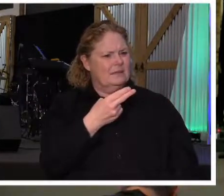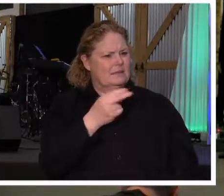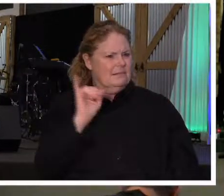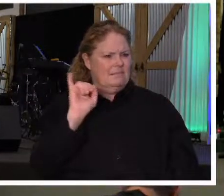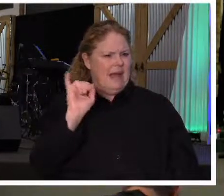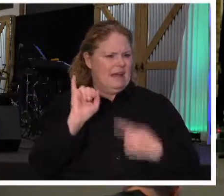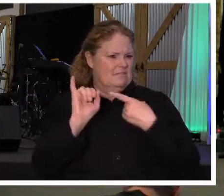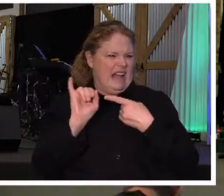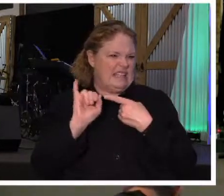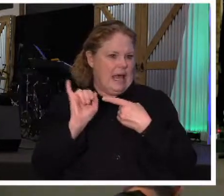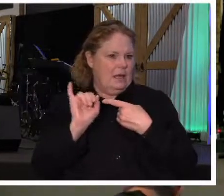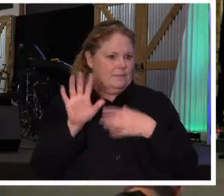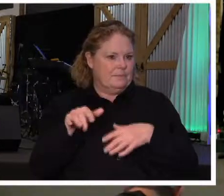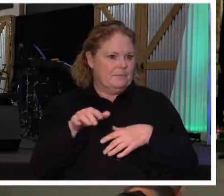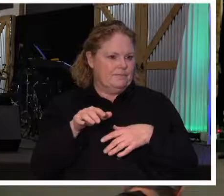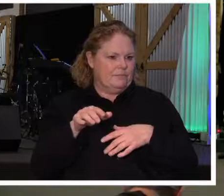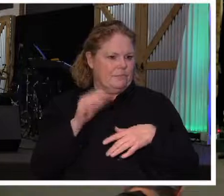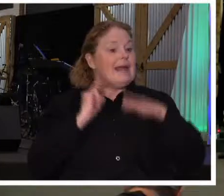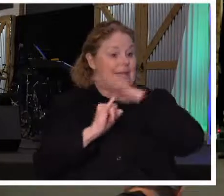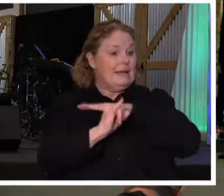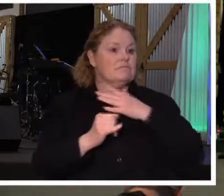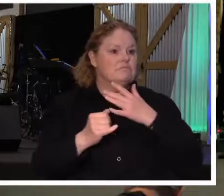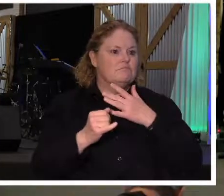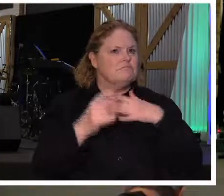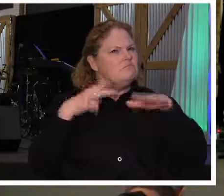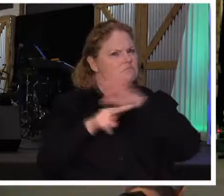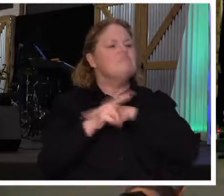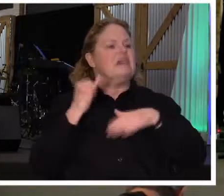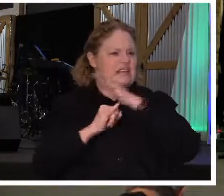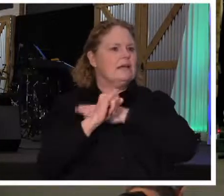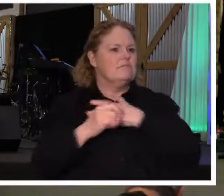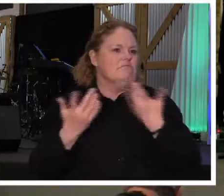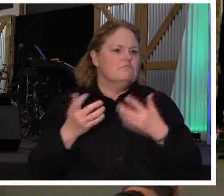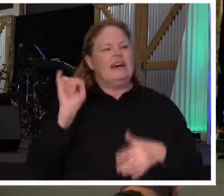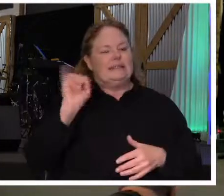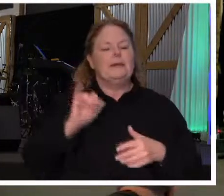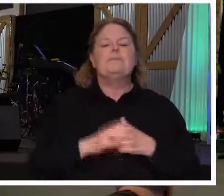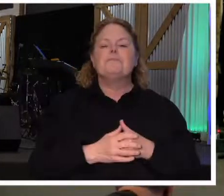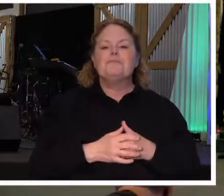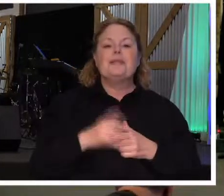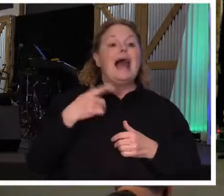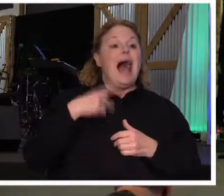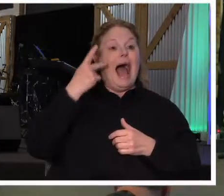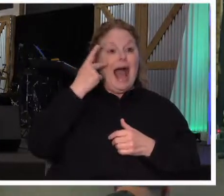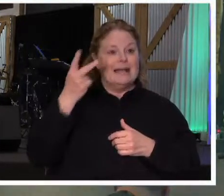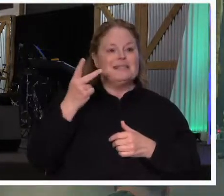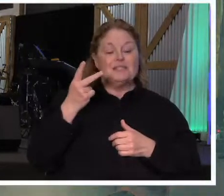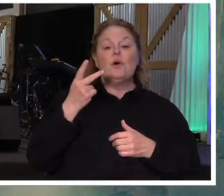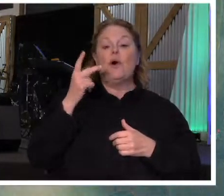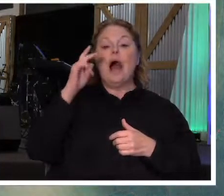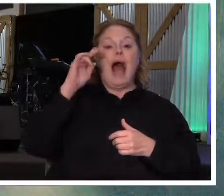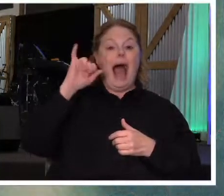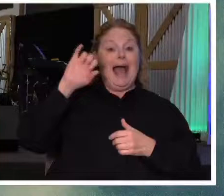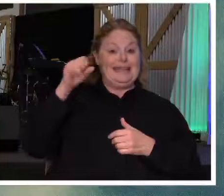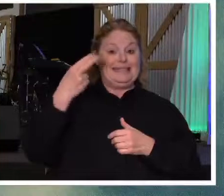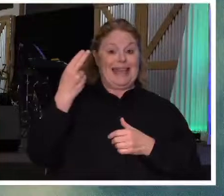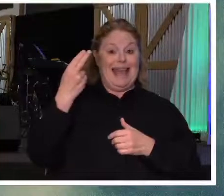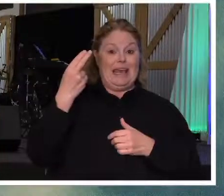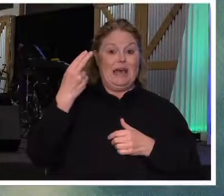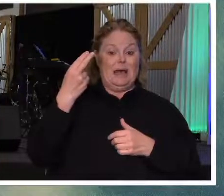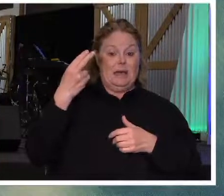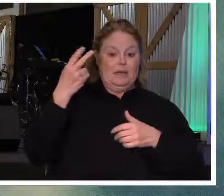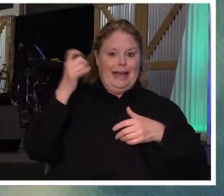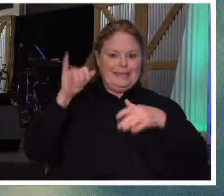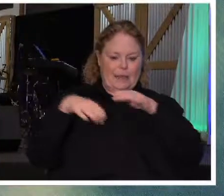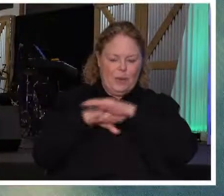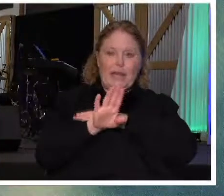died, I saw the Lord, high and exalted, seated on a throne, and the train